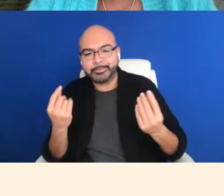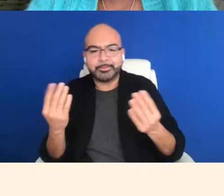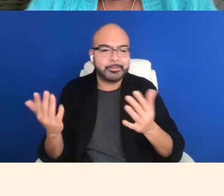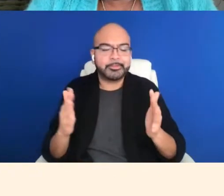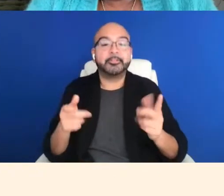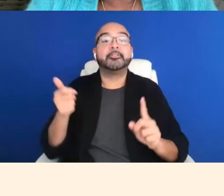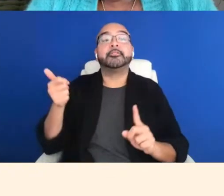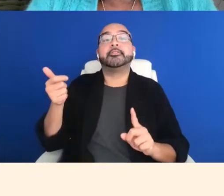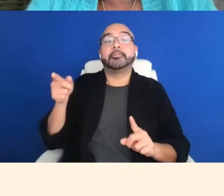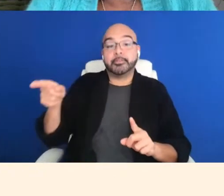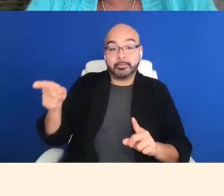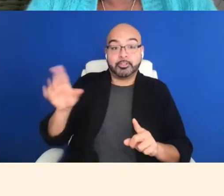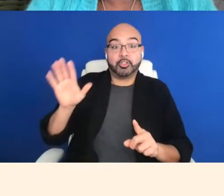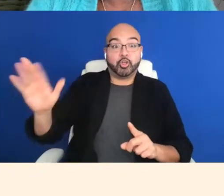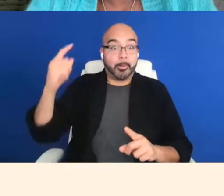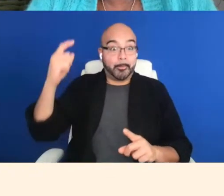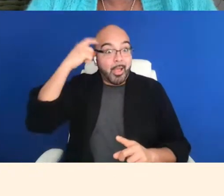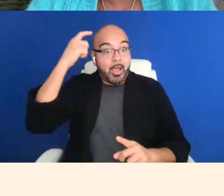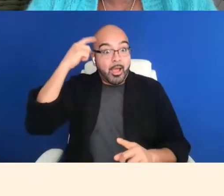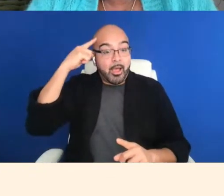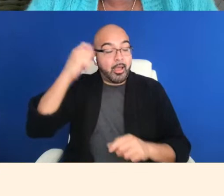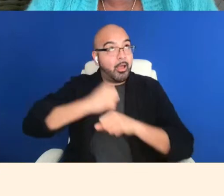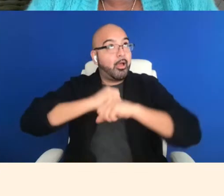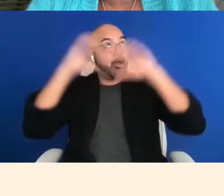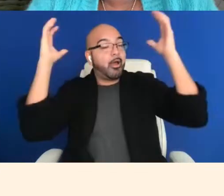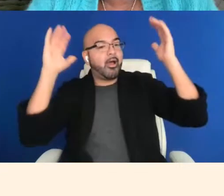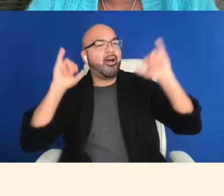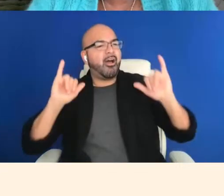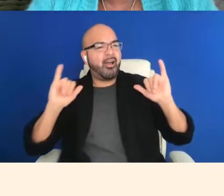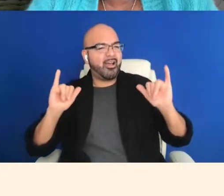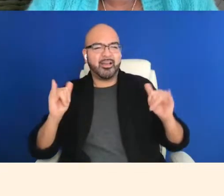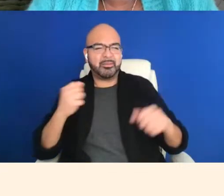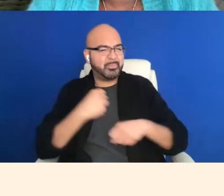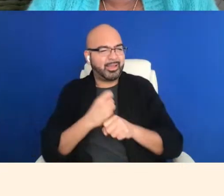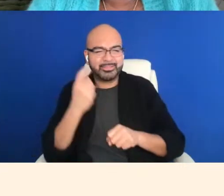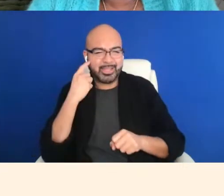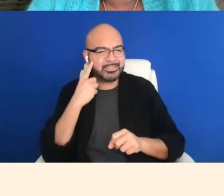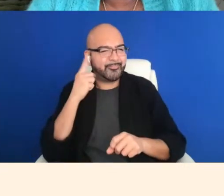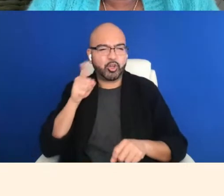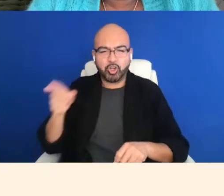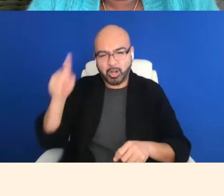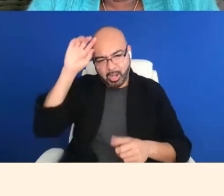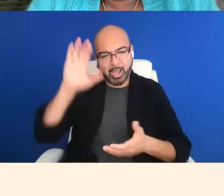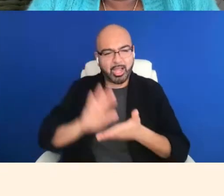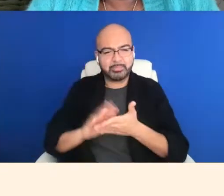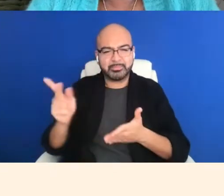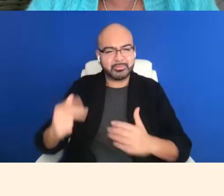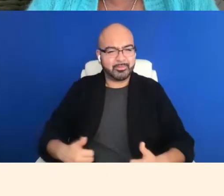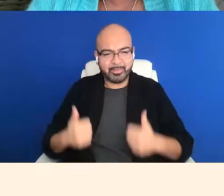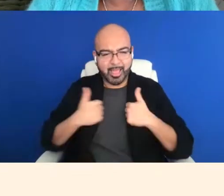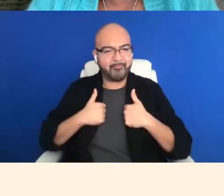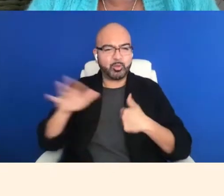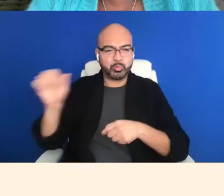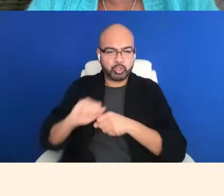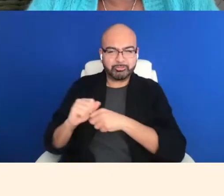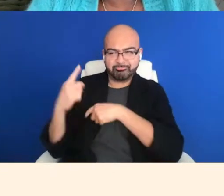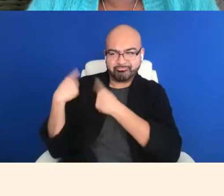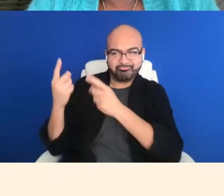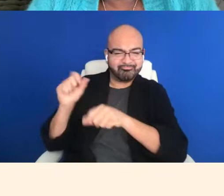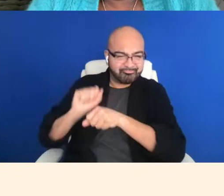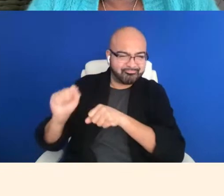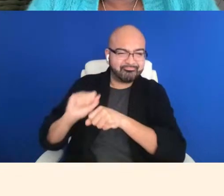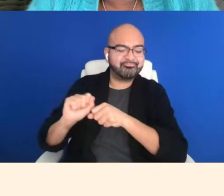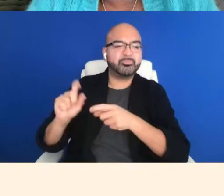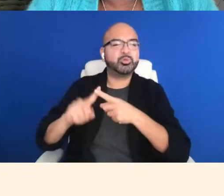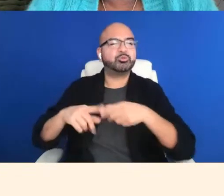her radical mind felt like it didn't make sense for her and her husband's life's work to go back onto the